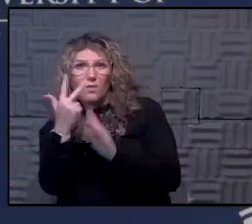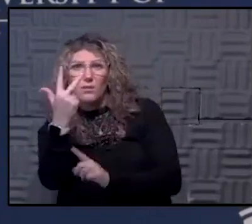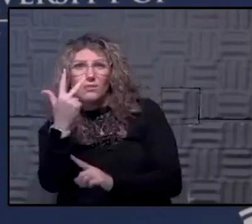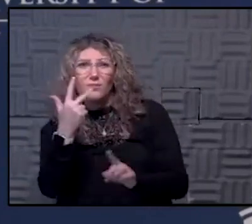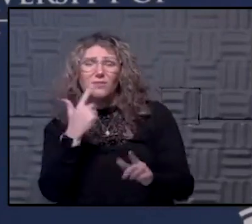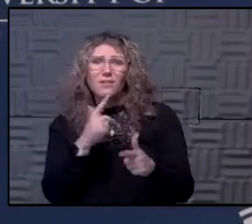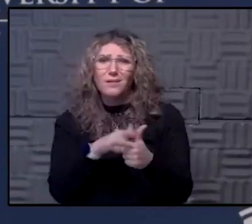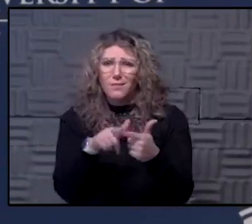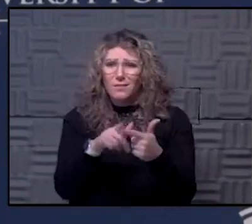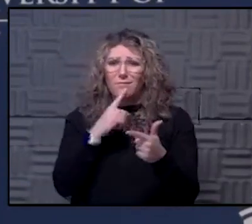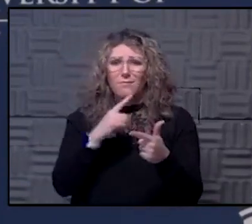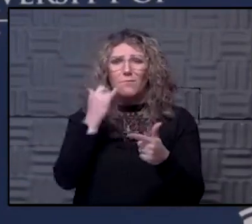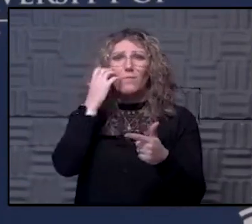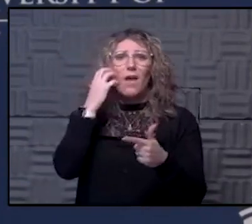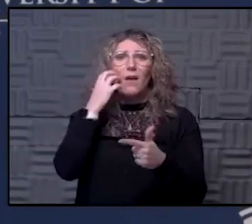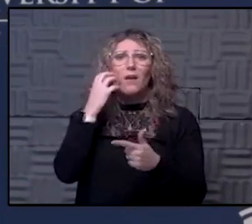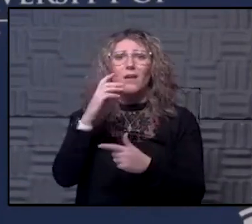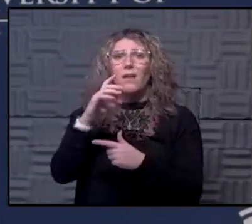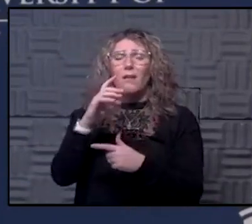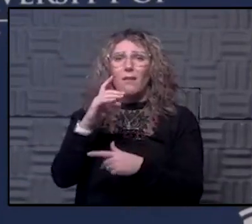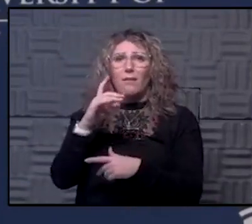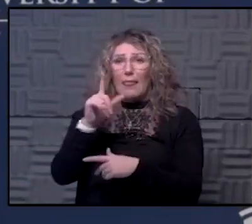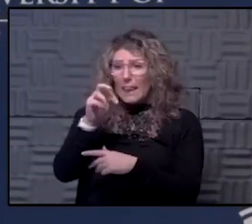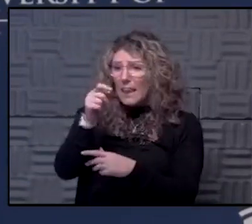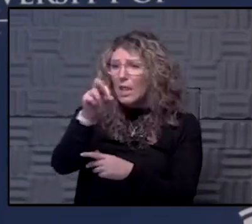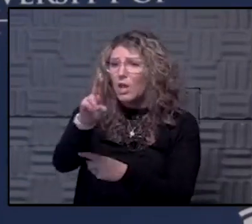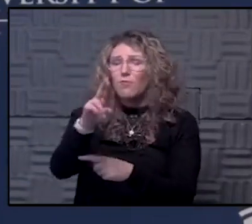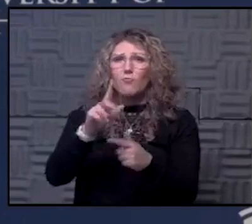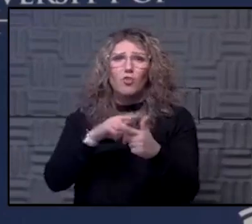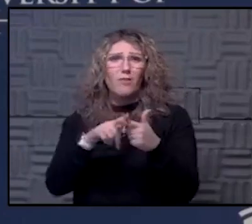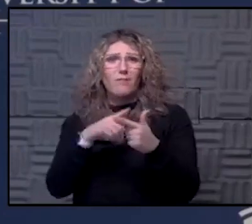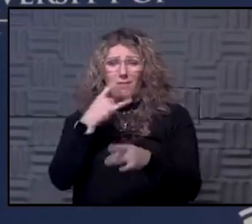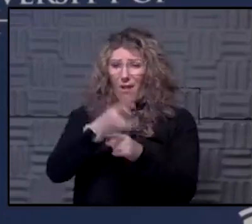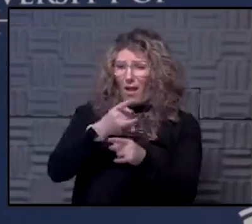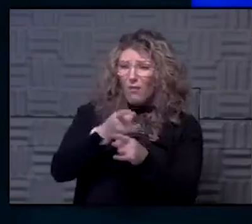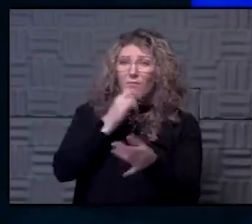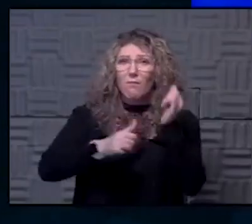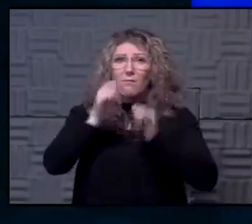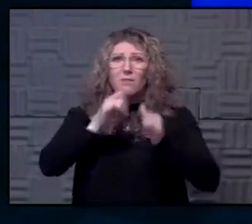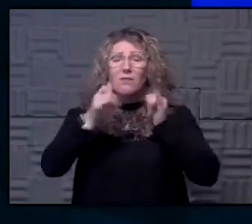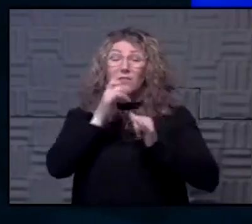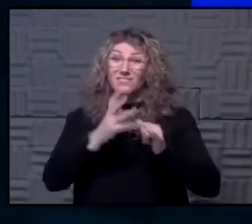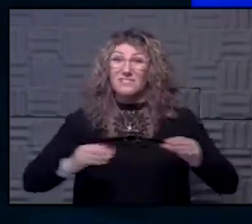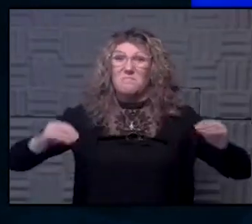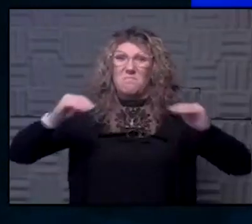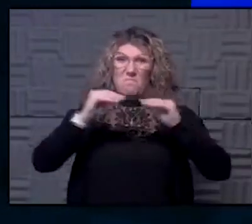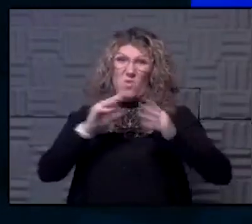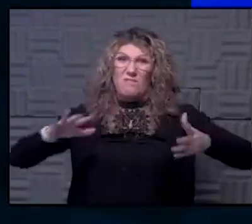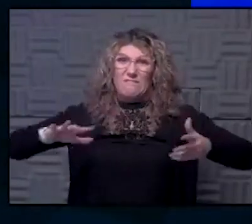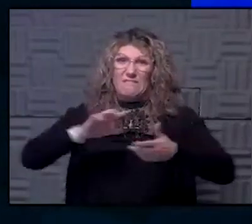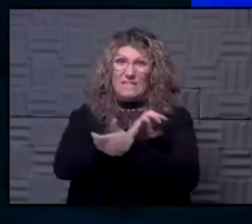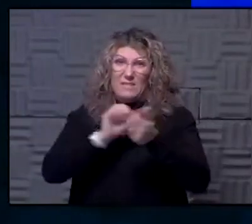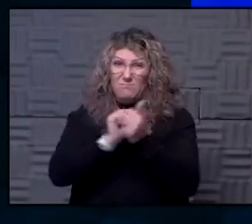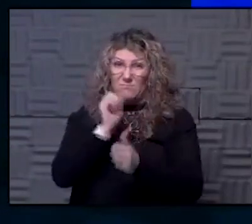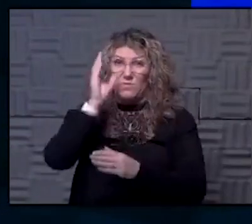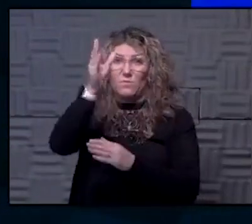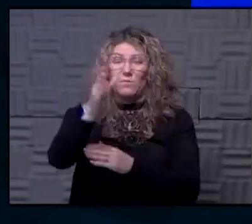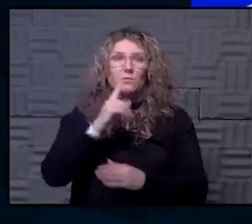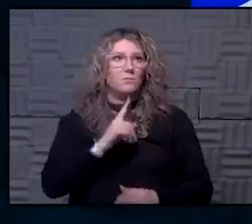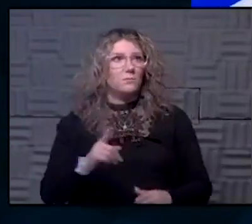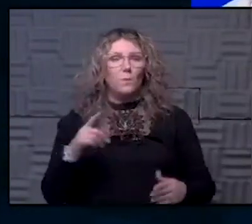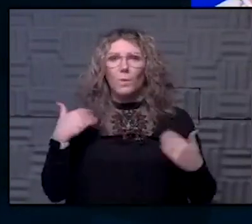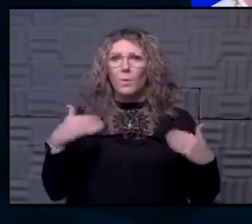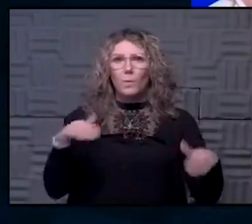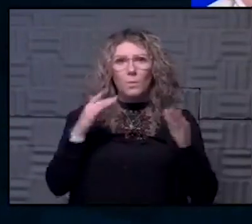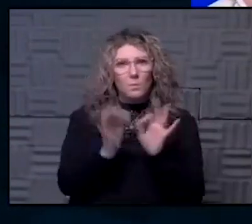you're going to be more likely to have liver problems down the road and faster damage. Yeah, these are pretty big deals altogether,